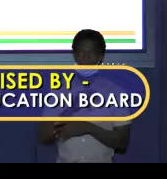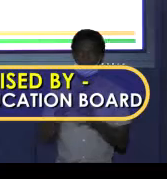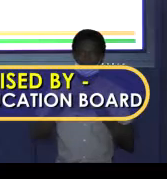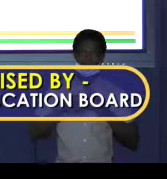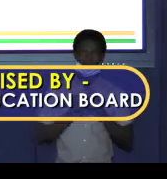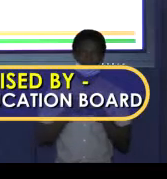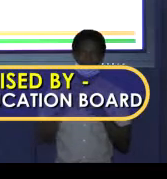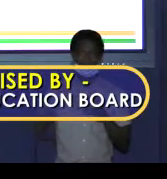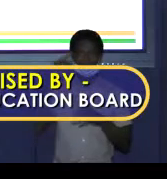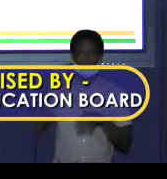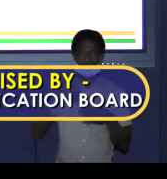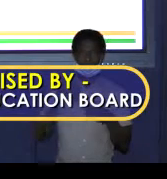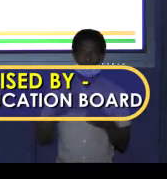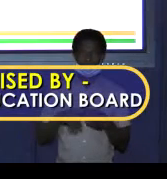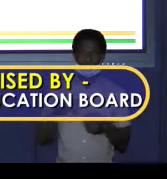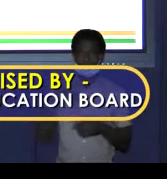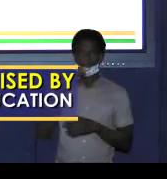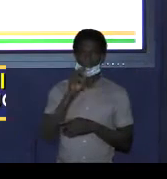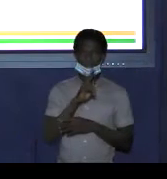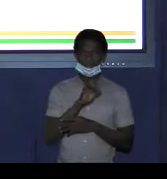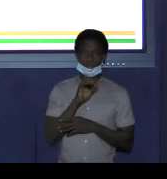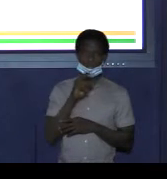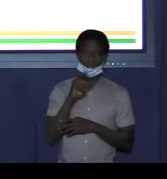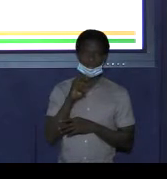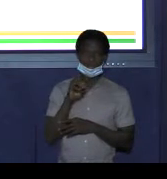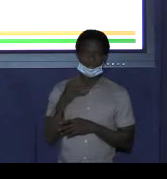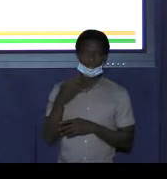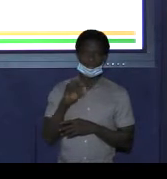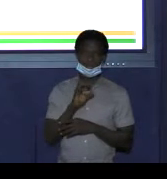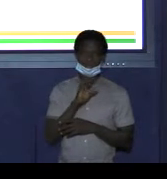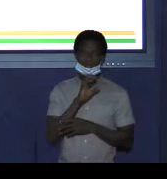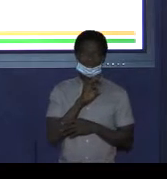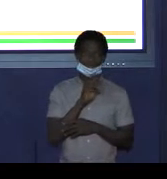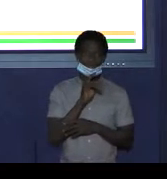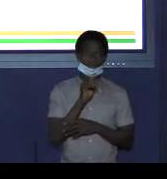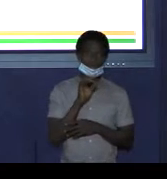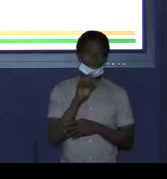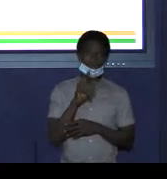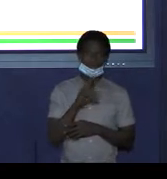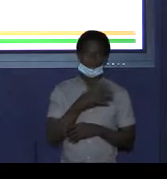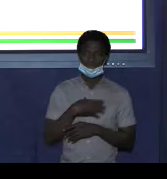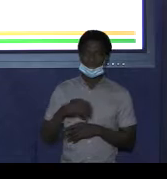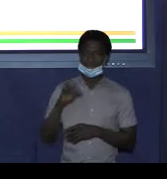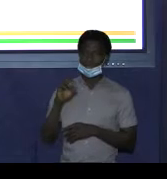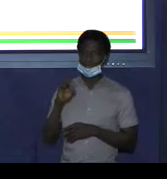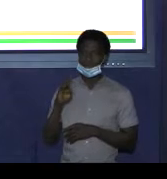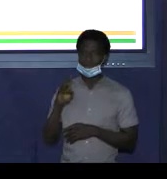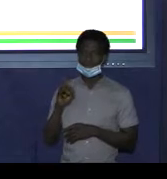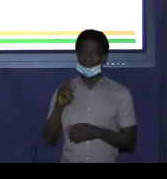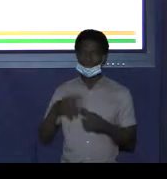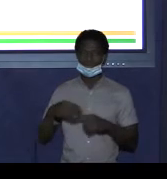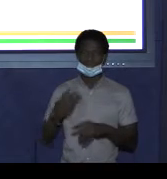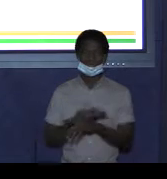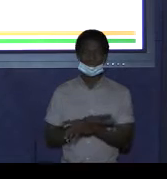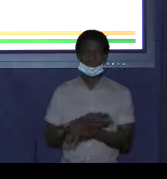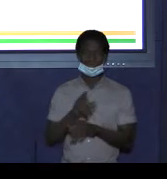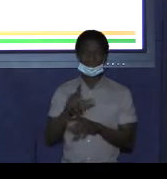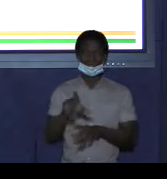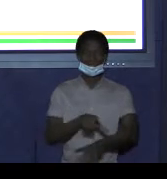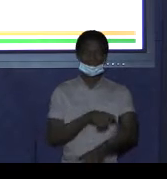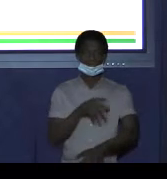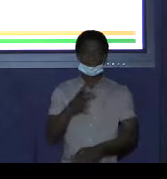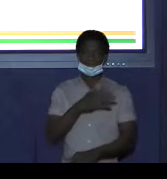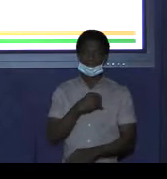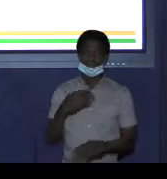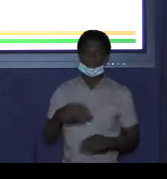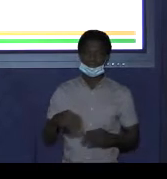how to find the volume of a cuboid and a cube. And we saw that we could easily get that by multiplying the length by the breadth by the